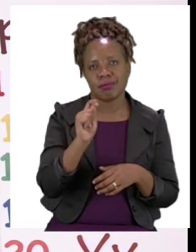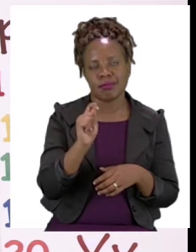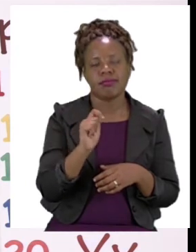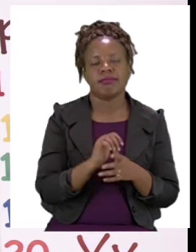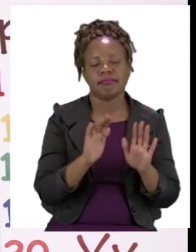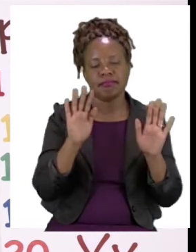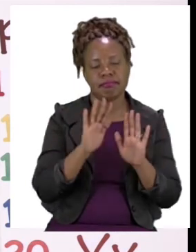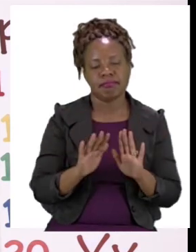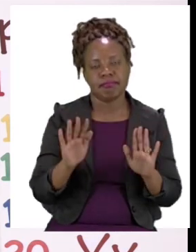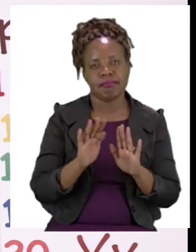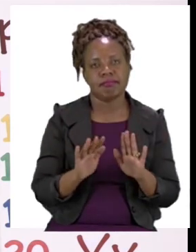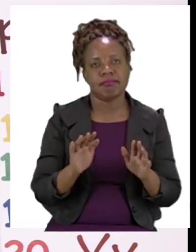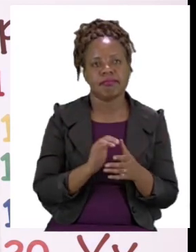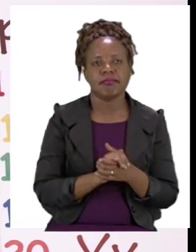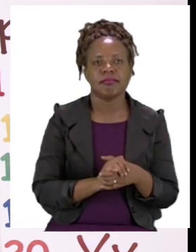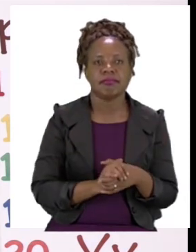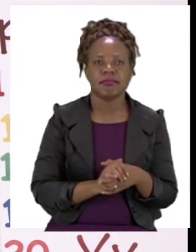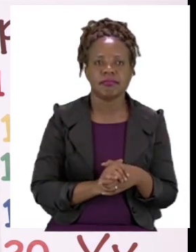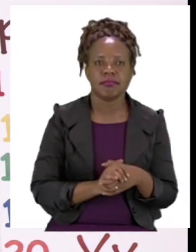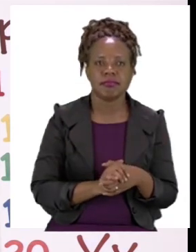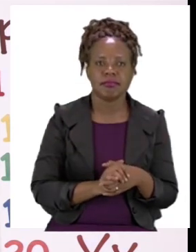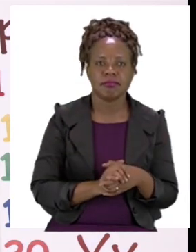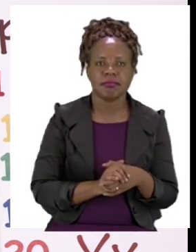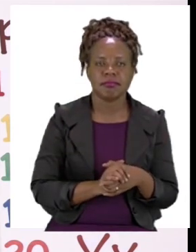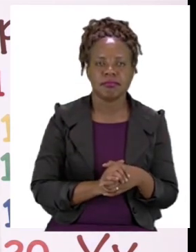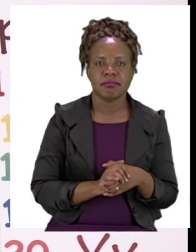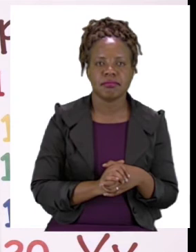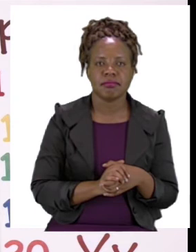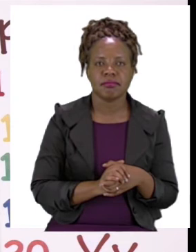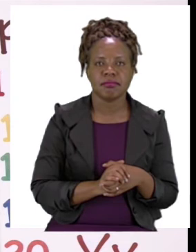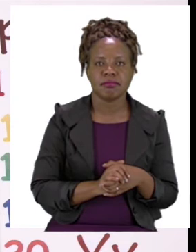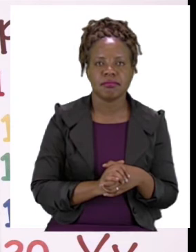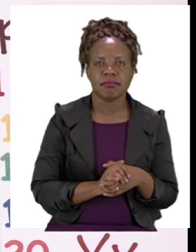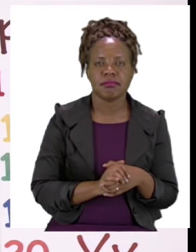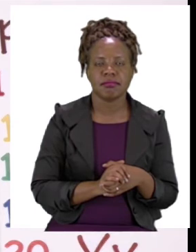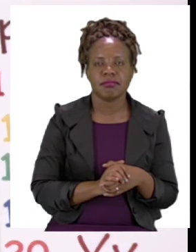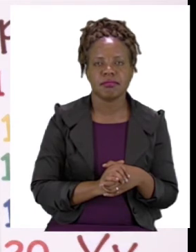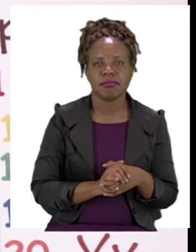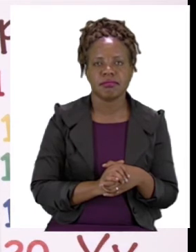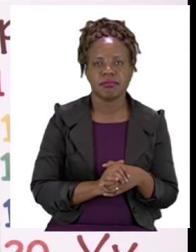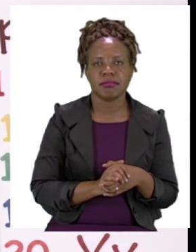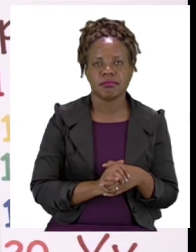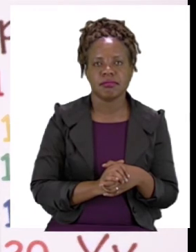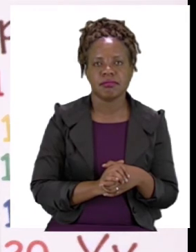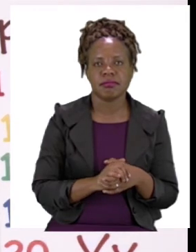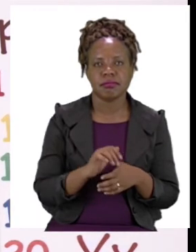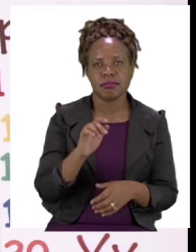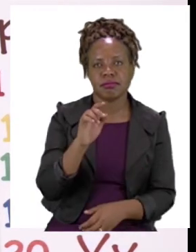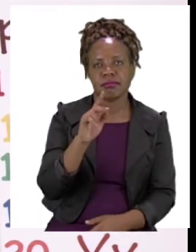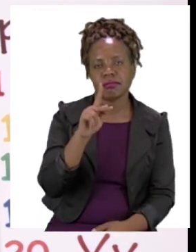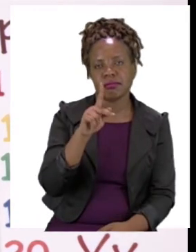truck here or the flowers on the tissue box. And then last but not least, you're going